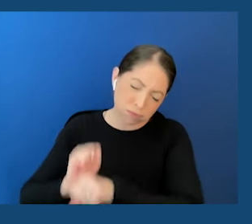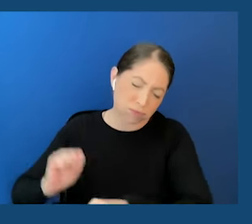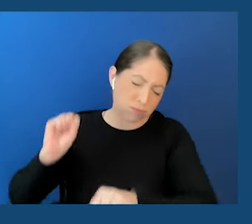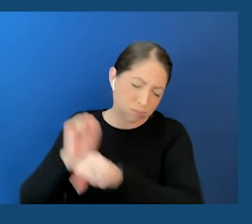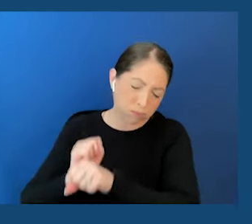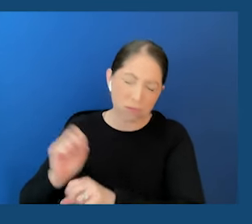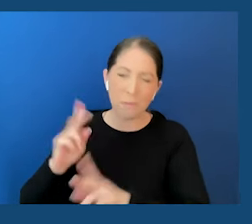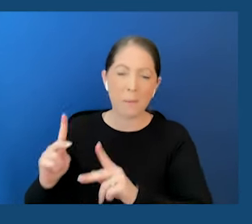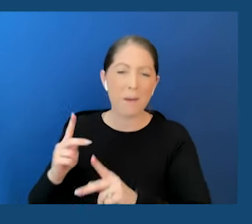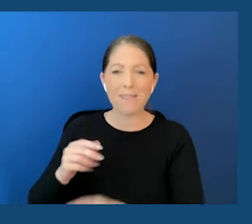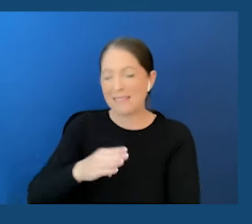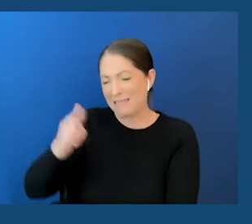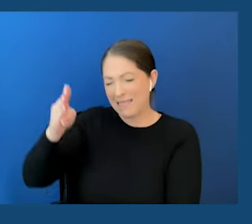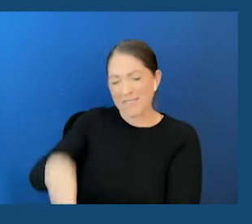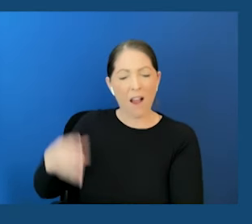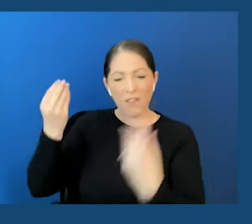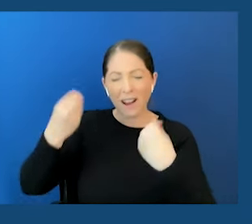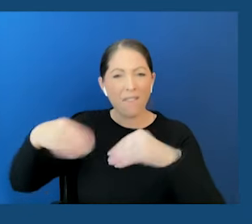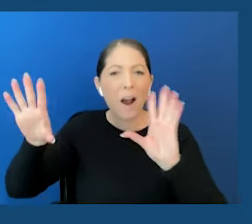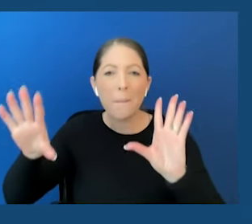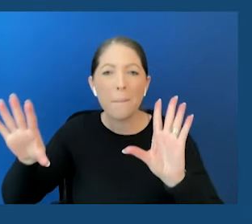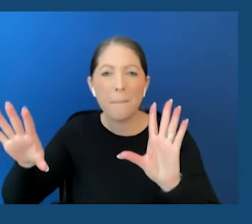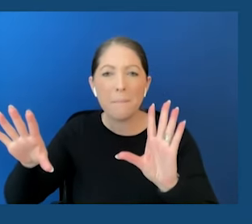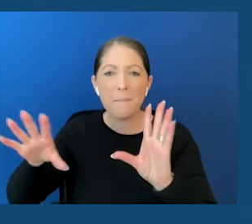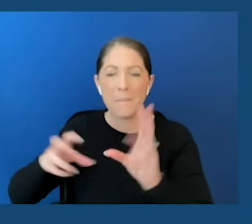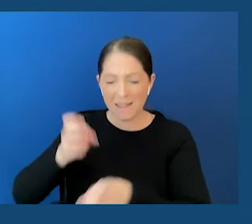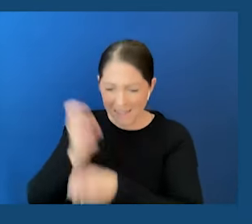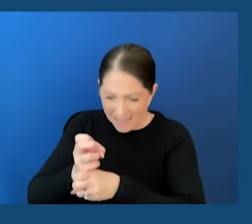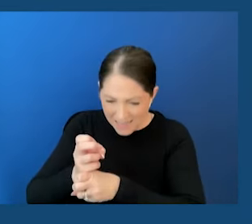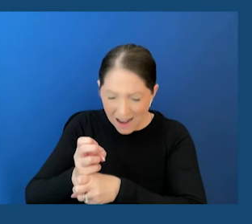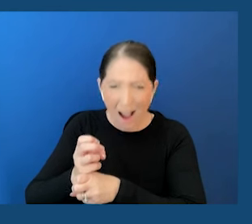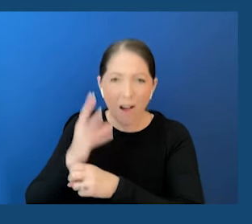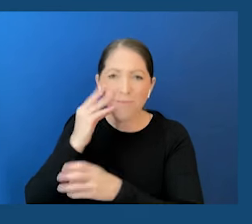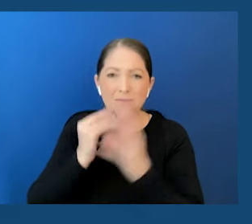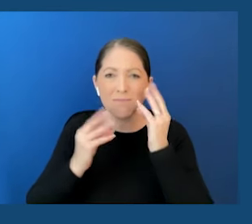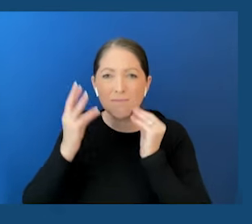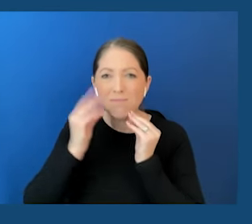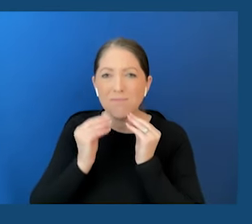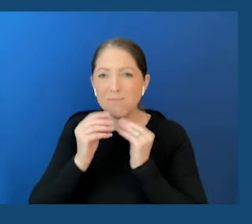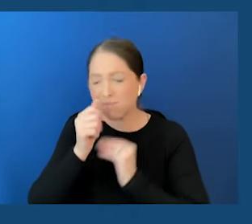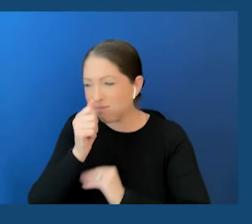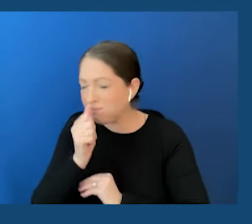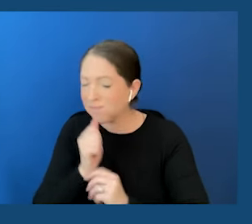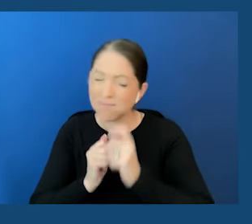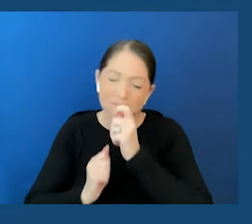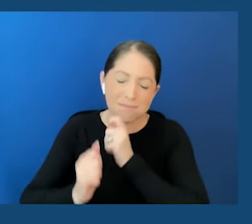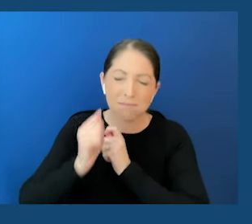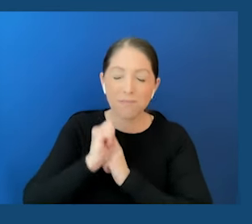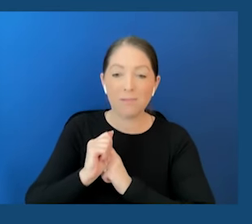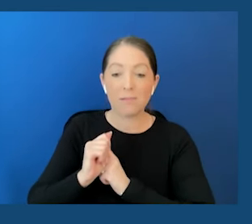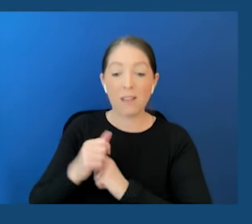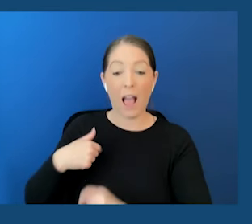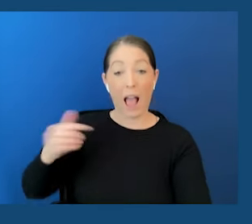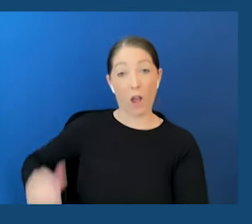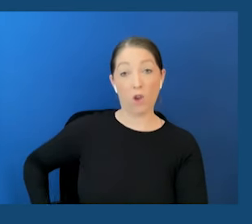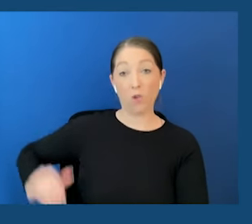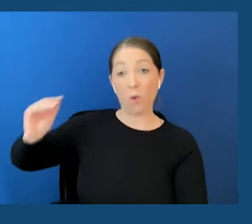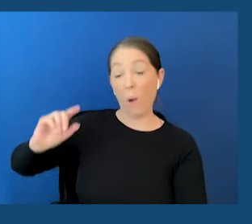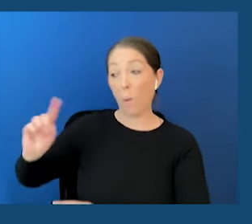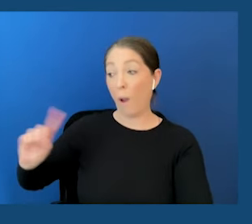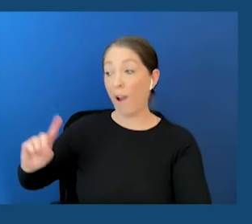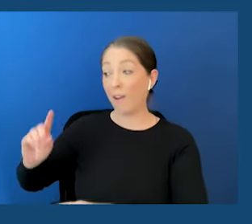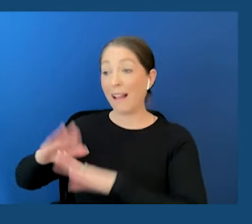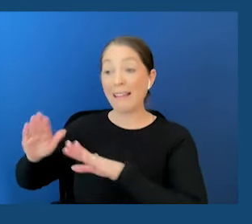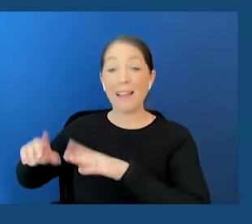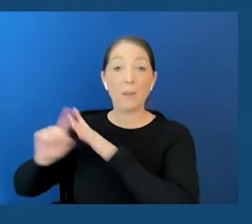state, even through some of the tough times. And I grew up at a time when our greatest export was our kids. But now our kids want to stay here. And we owe it to them to give